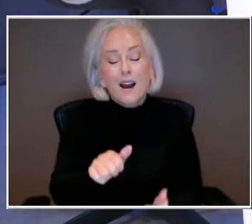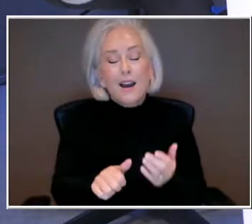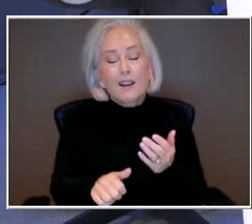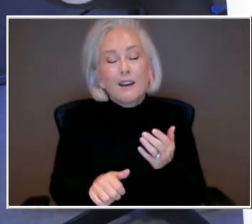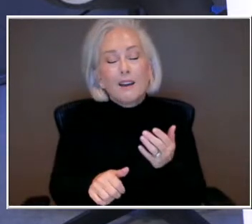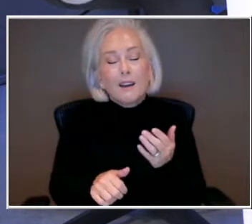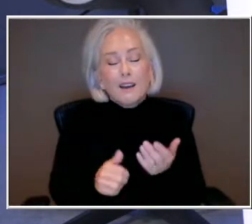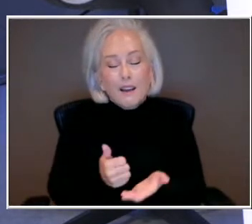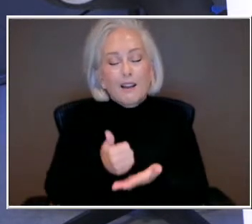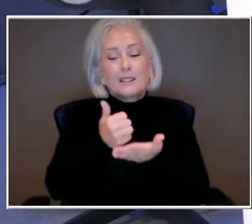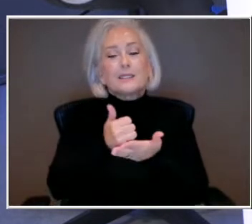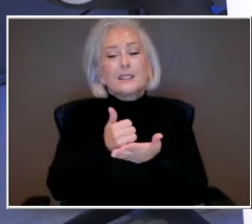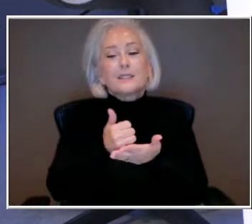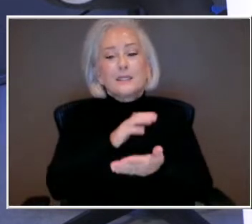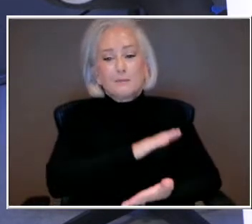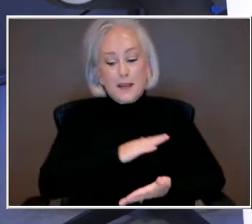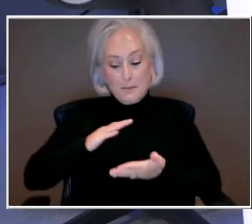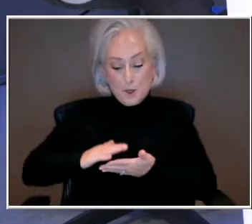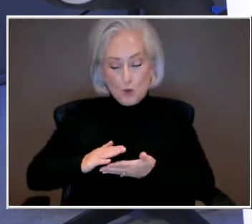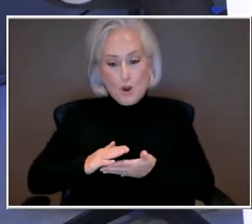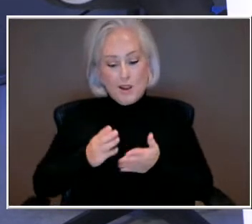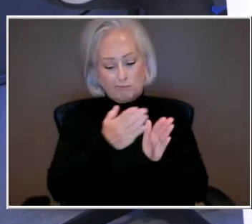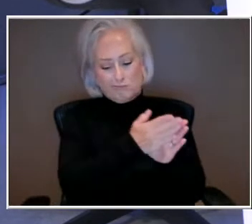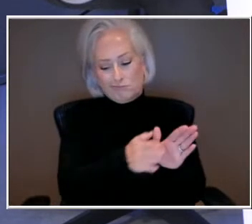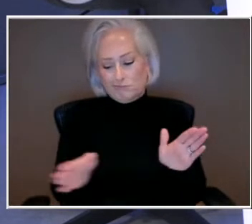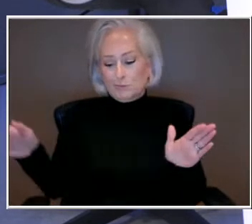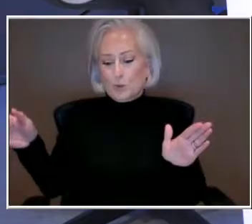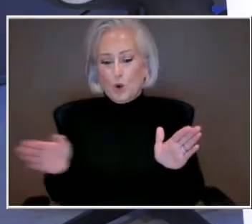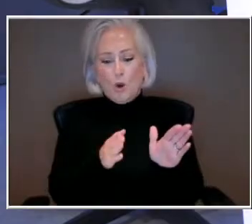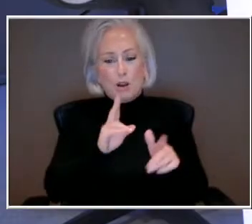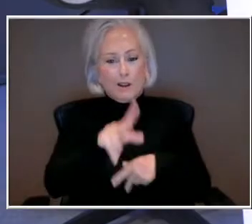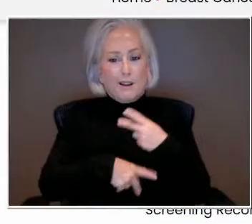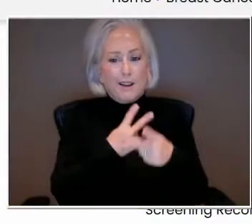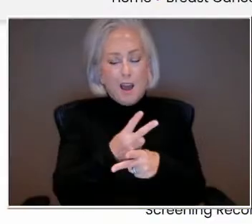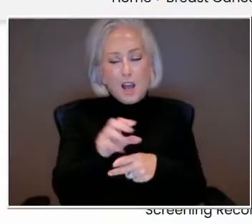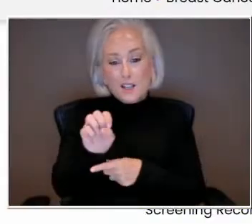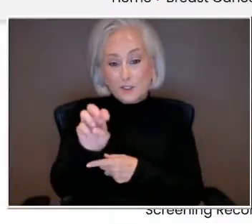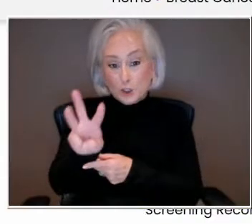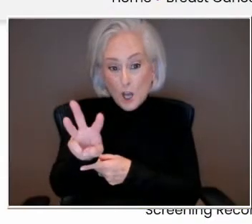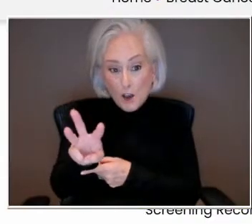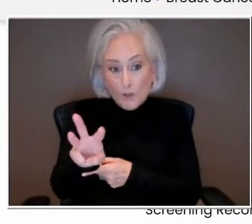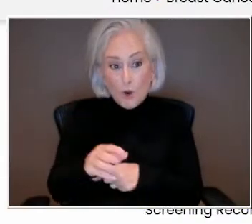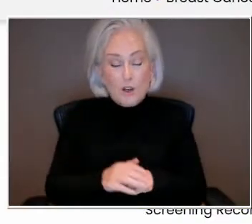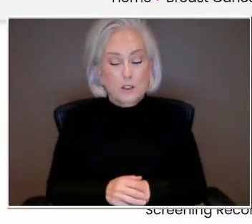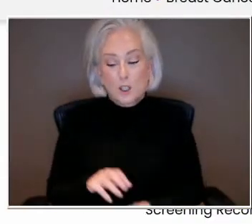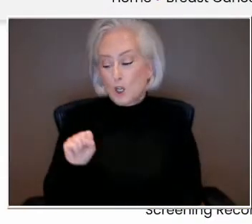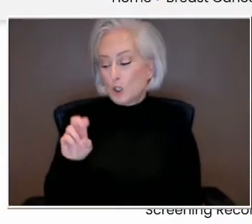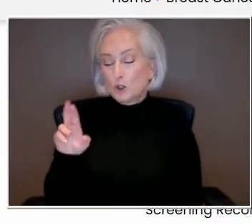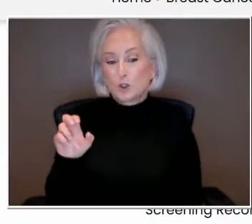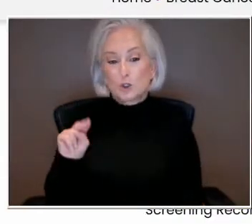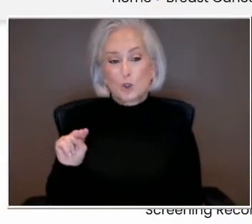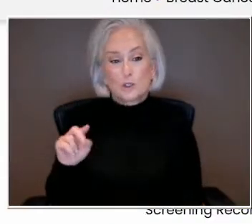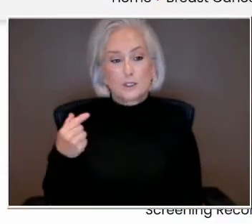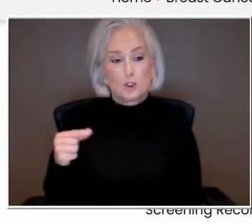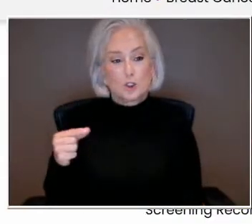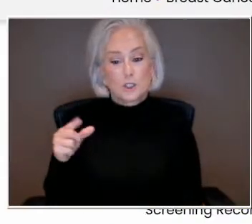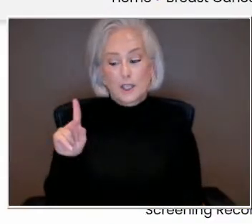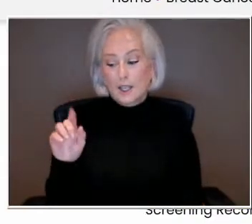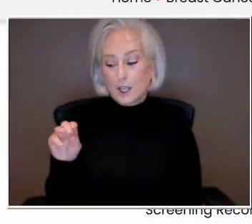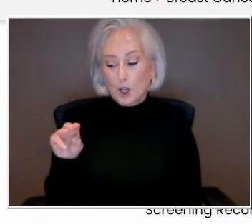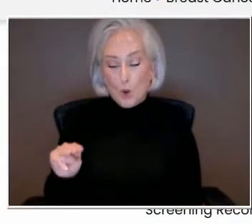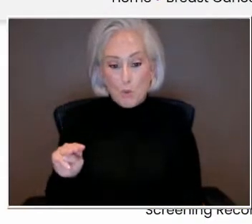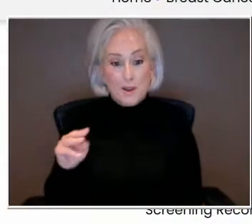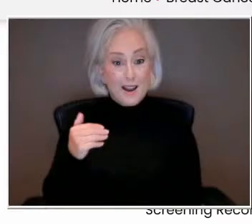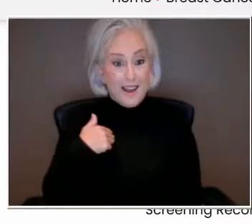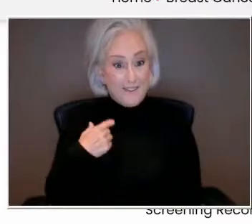many types of software being used in many different ways. The Susan G. Komen website has a page dedicated to the